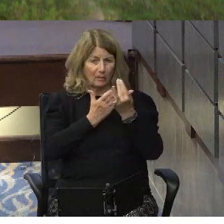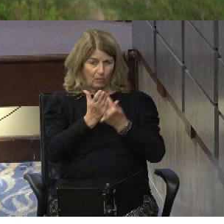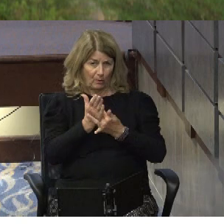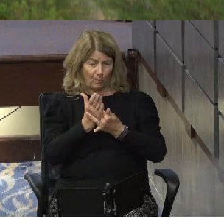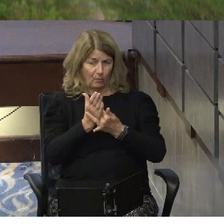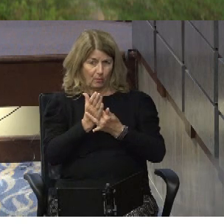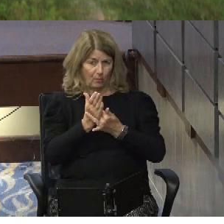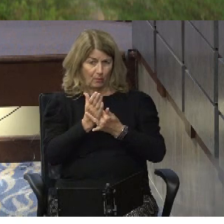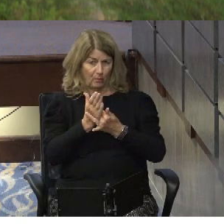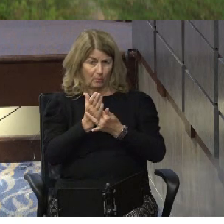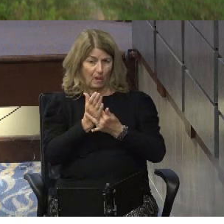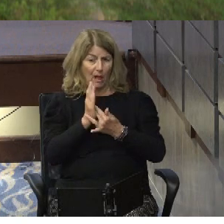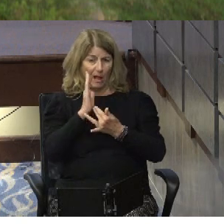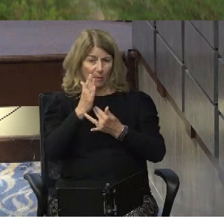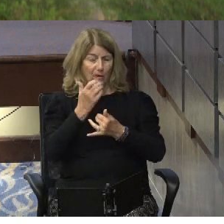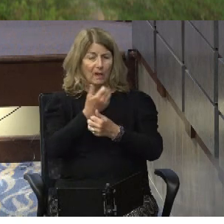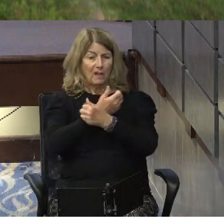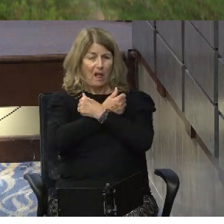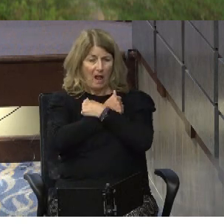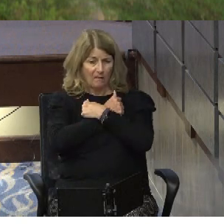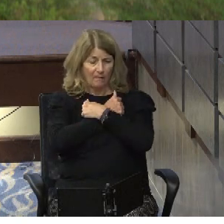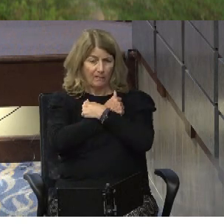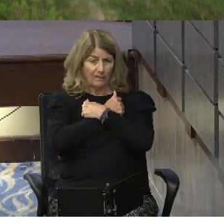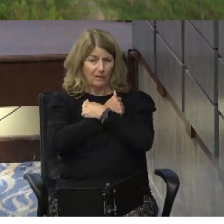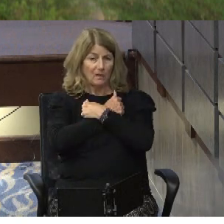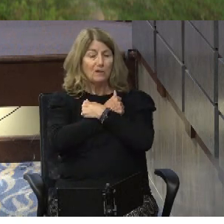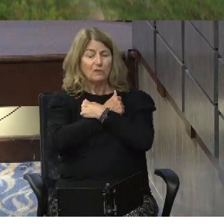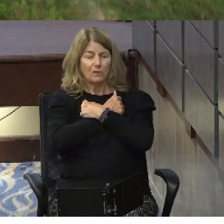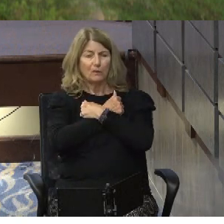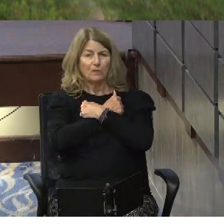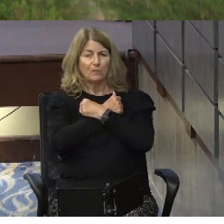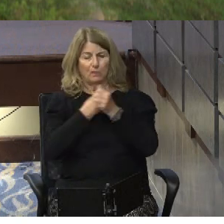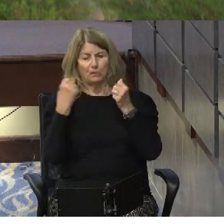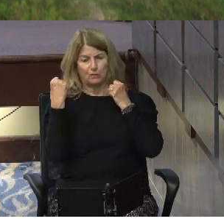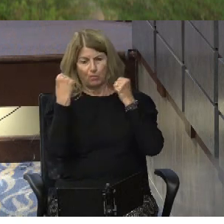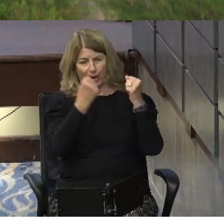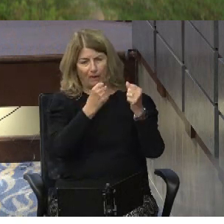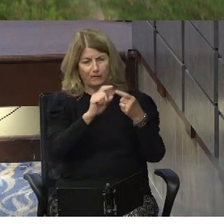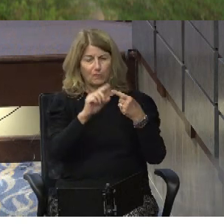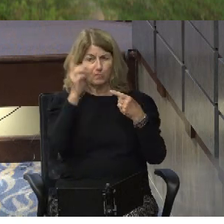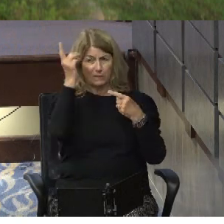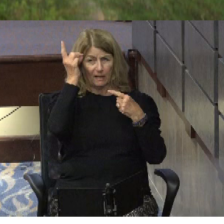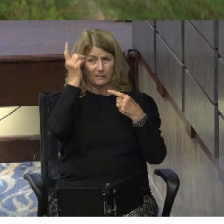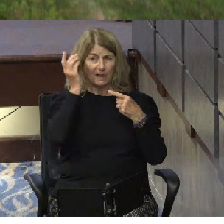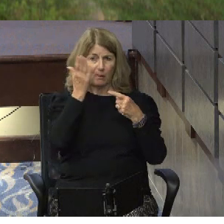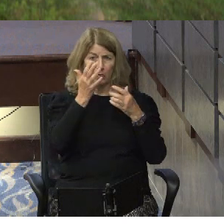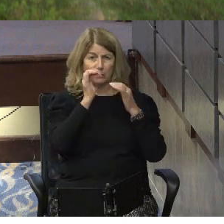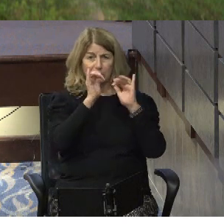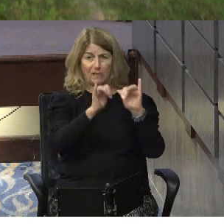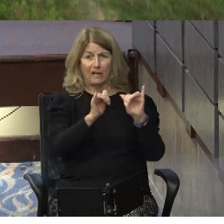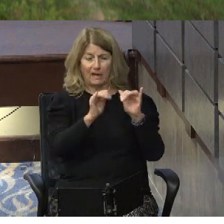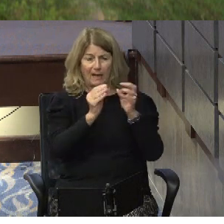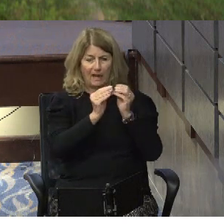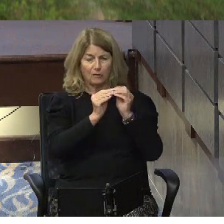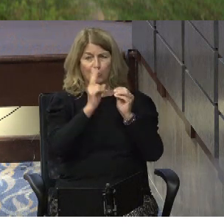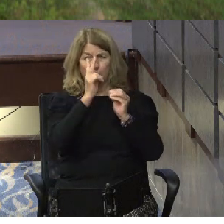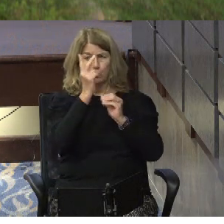I'd love to head up towards Dallas. I'm going to stay an extra 2 days to create a window. If we could even